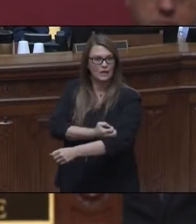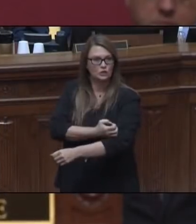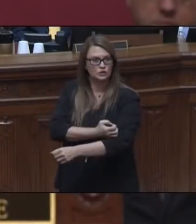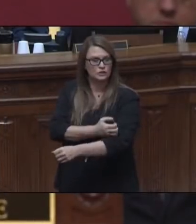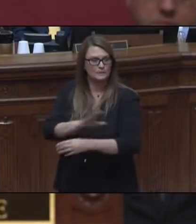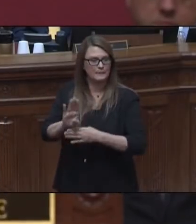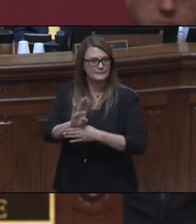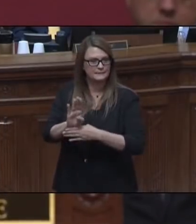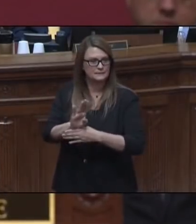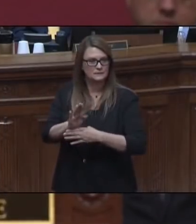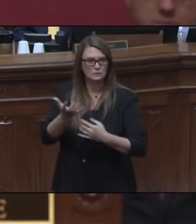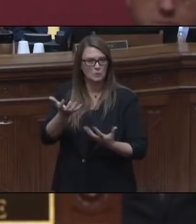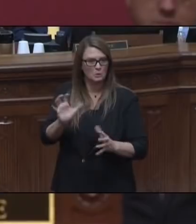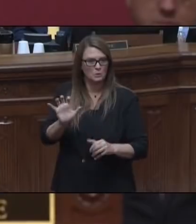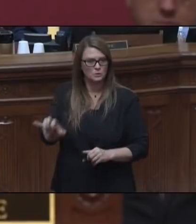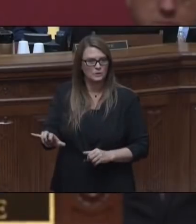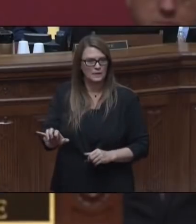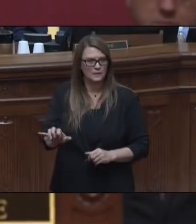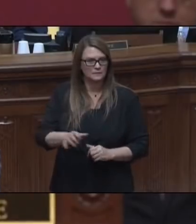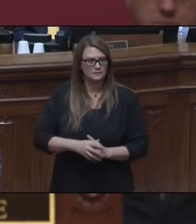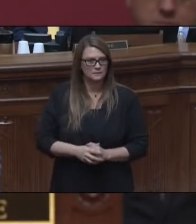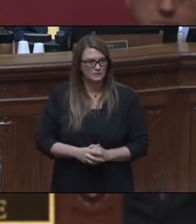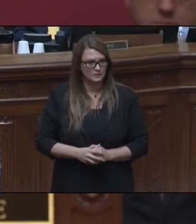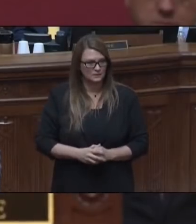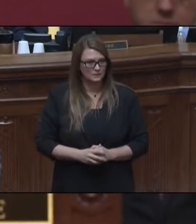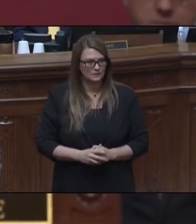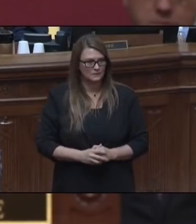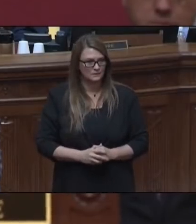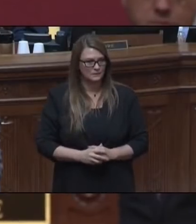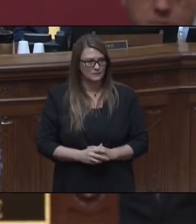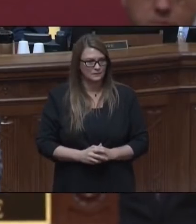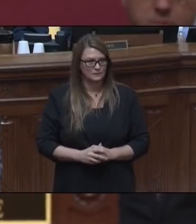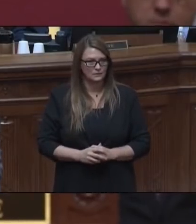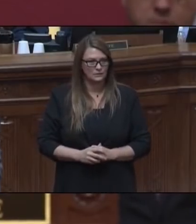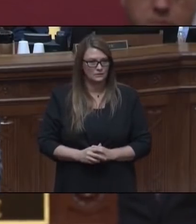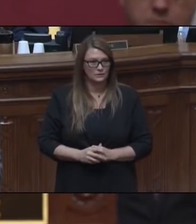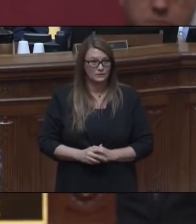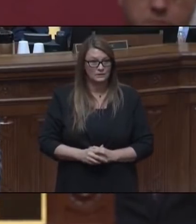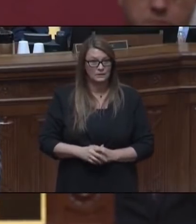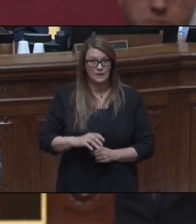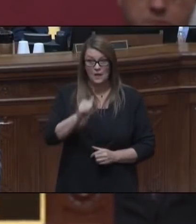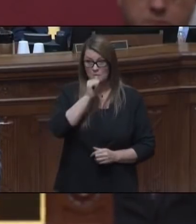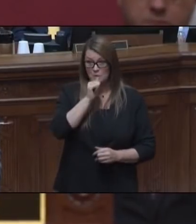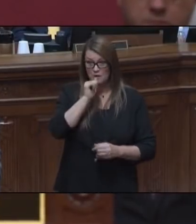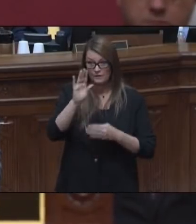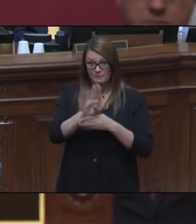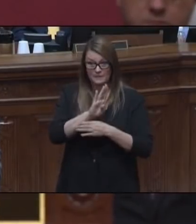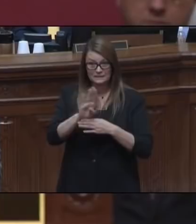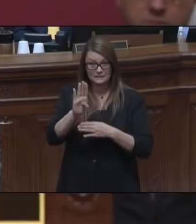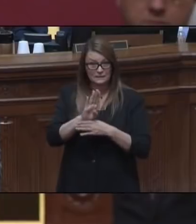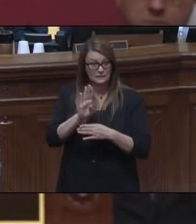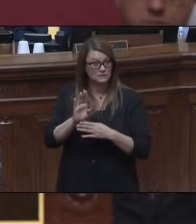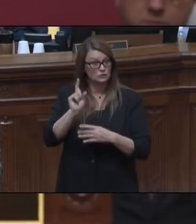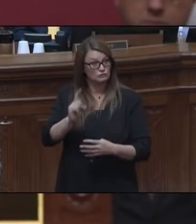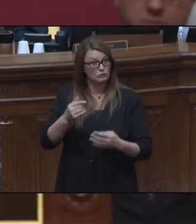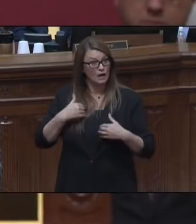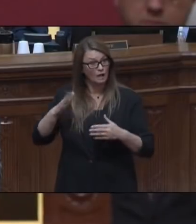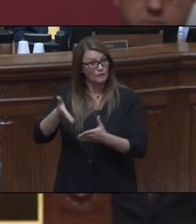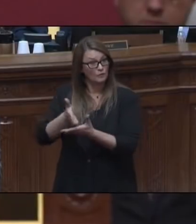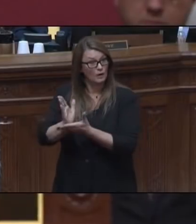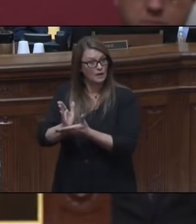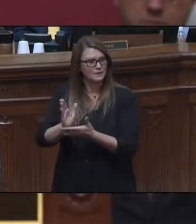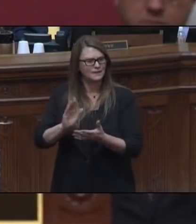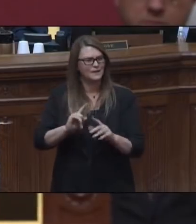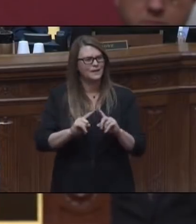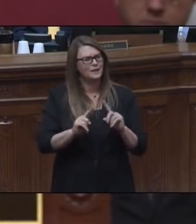We're not going to do that. Well, I think it should be their prerogative as being private business people without any question. But